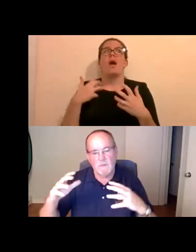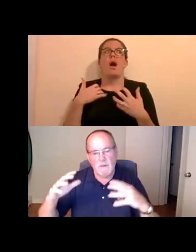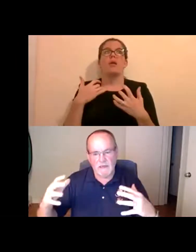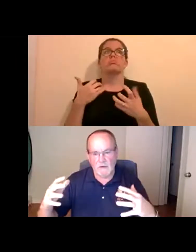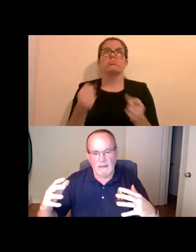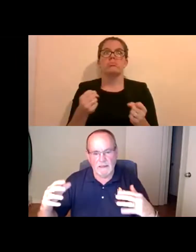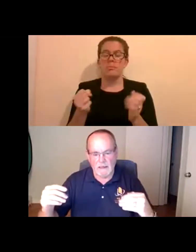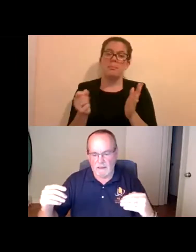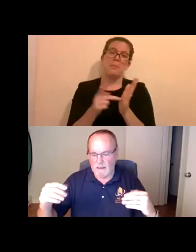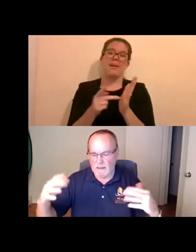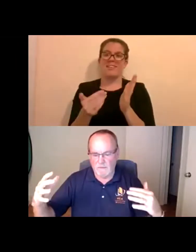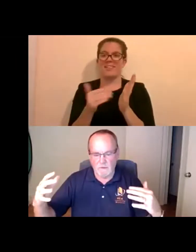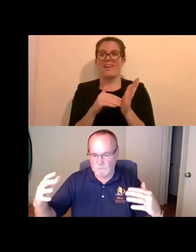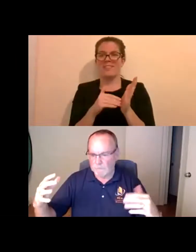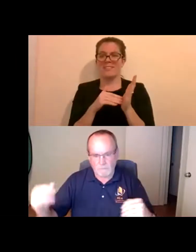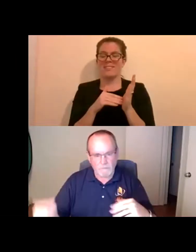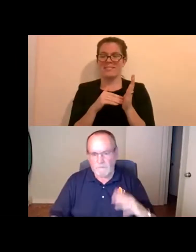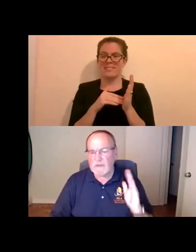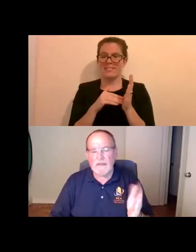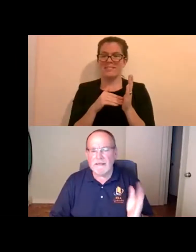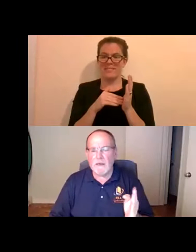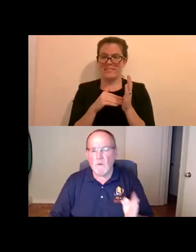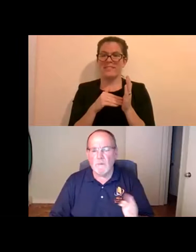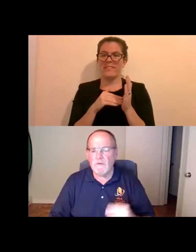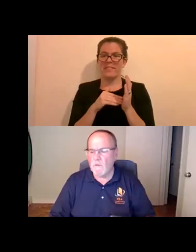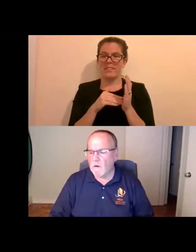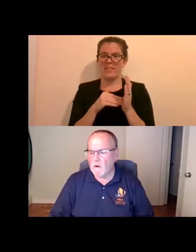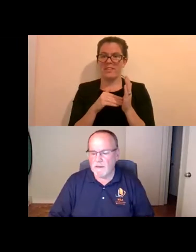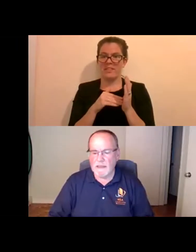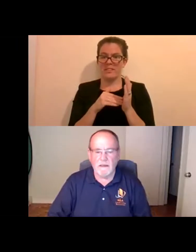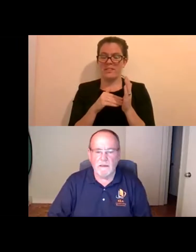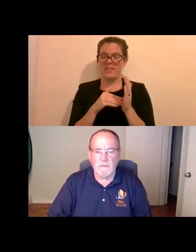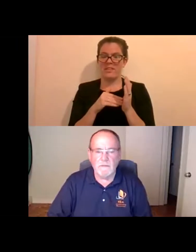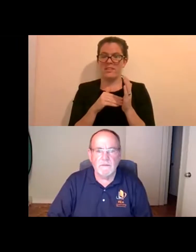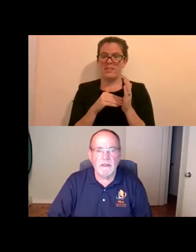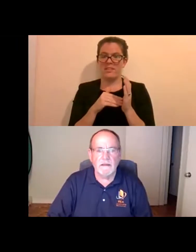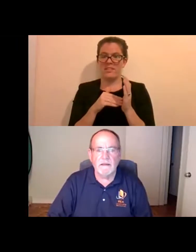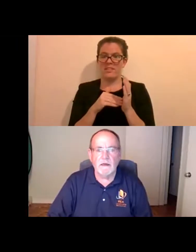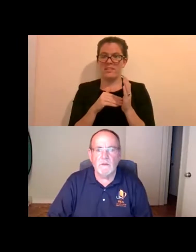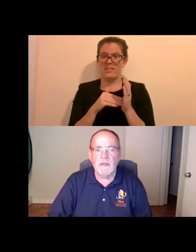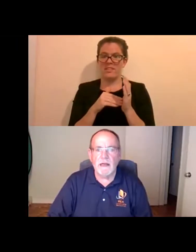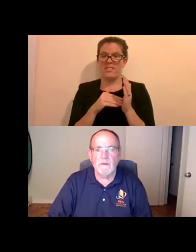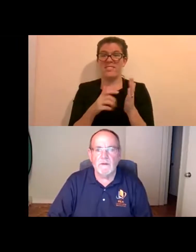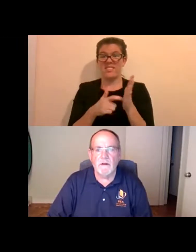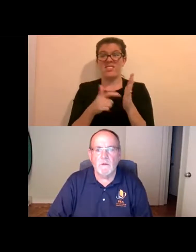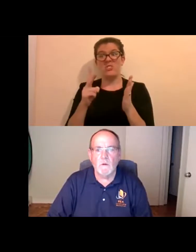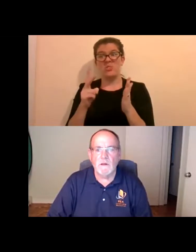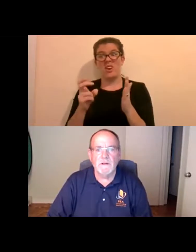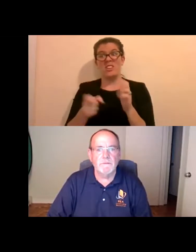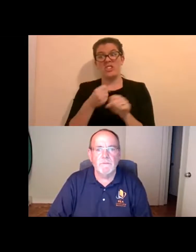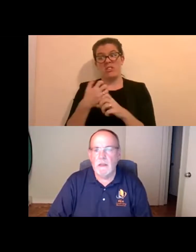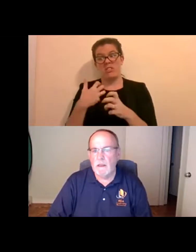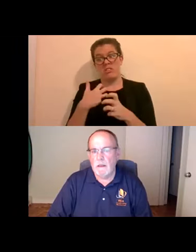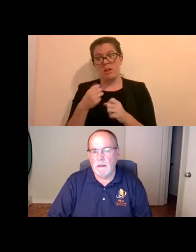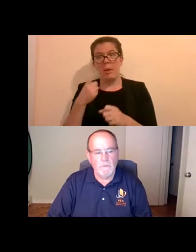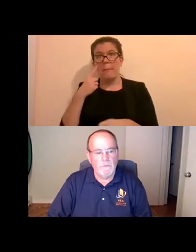communities back to a level that they were before that, that terrible time of oralism.